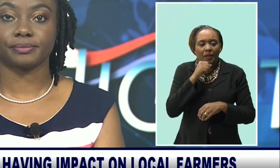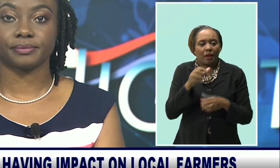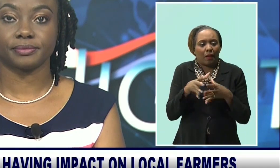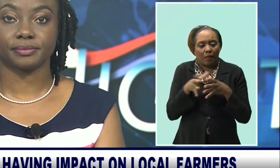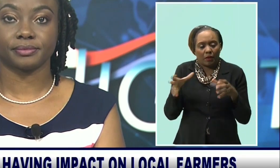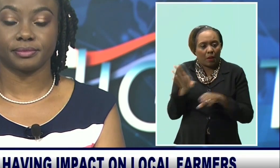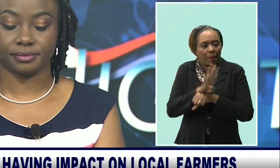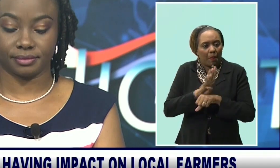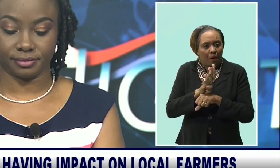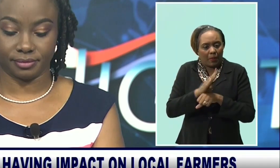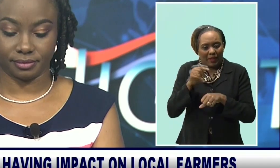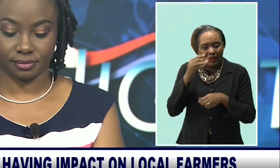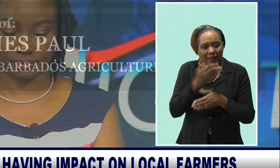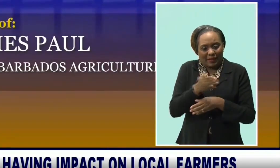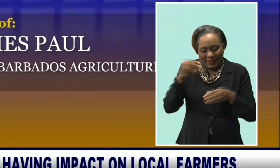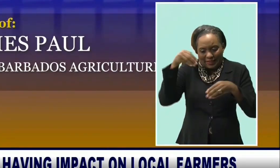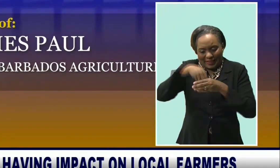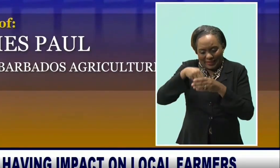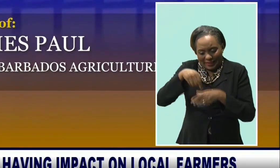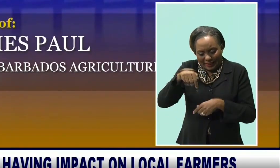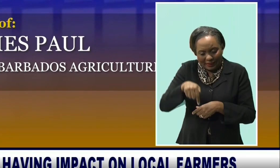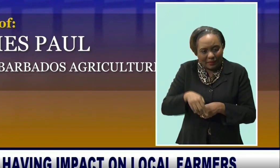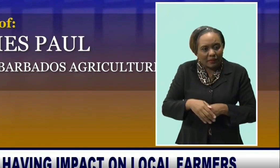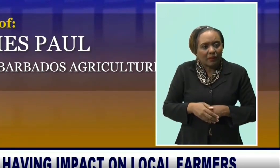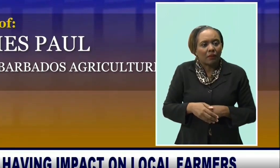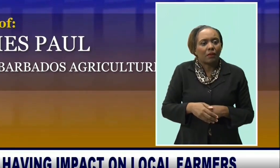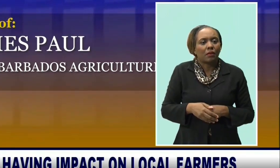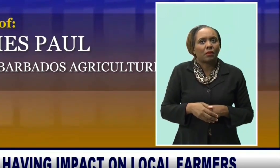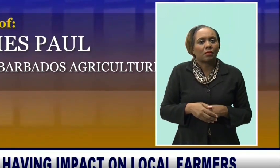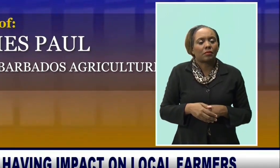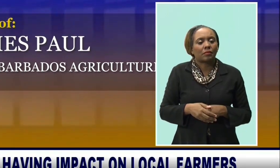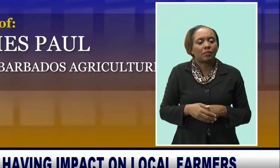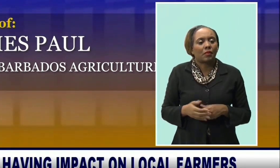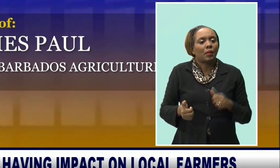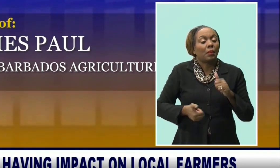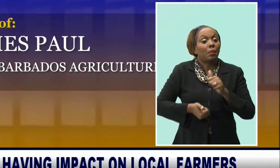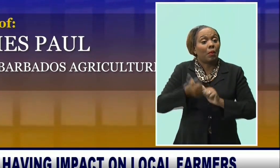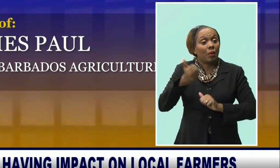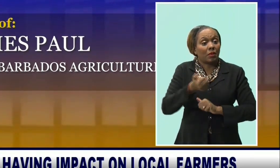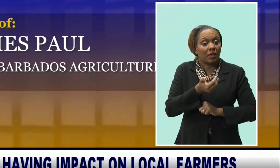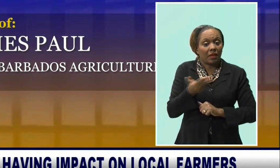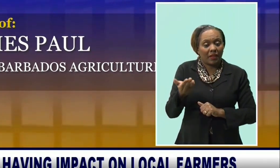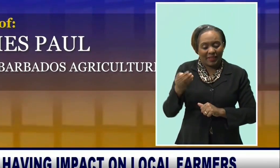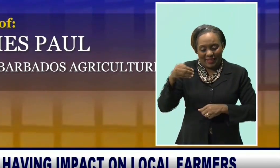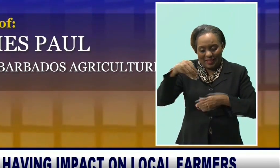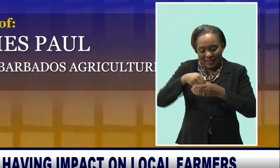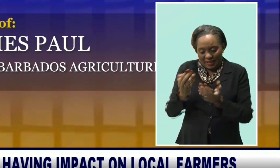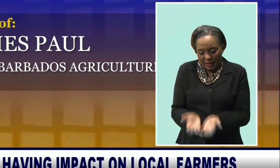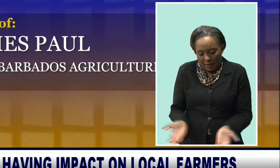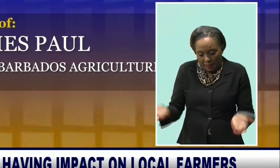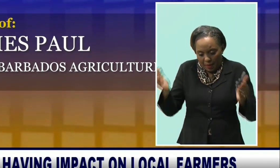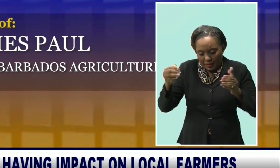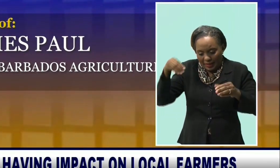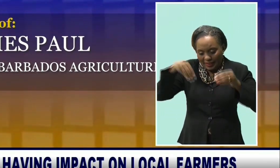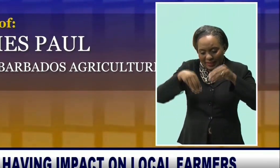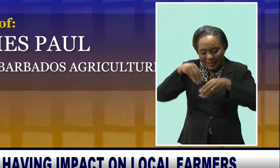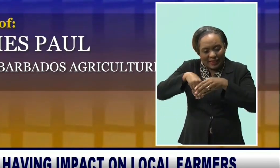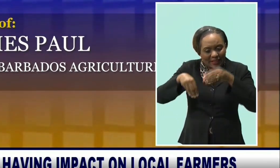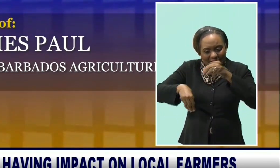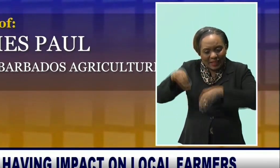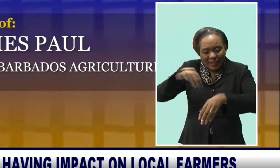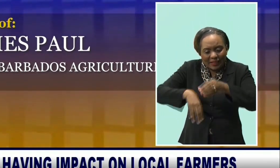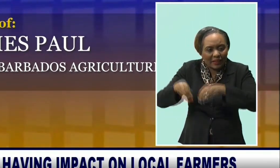produce. You will notice that most of the items that are placed for online shopping and packaged goods that some supermarkets have do